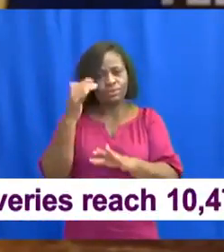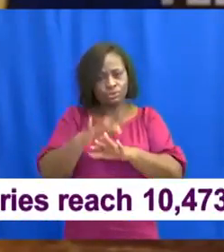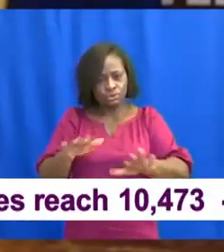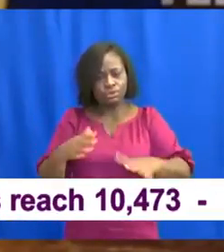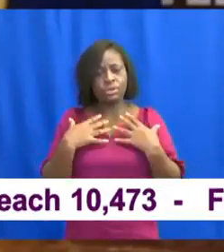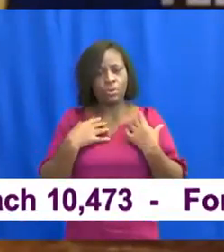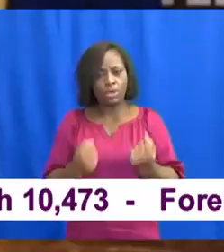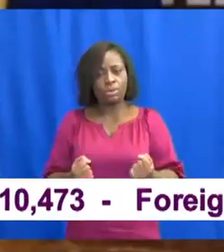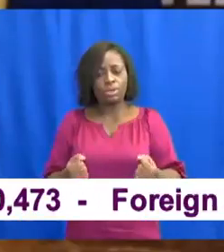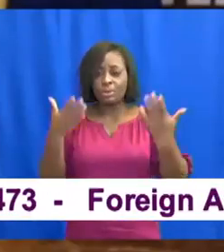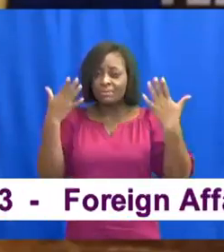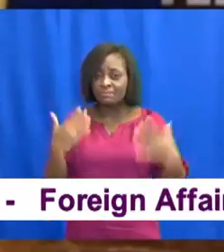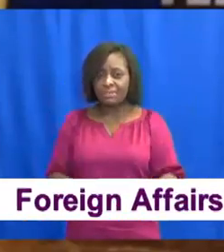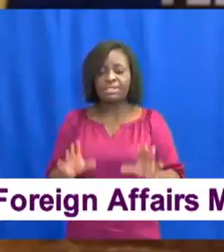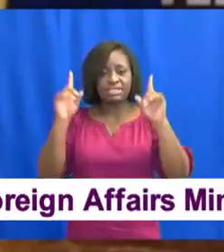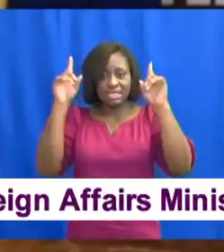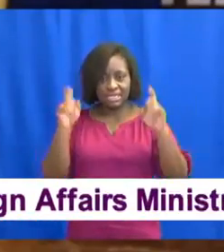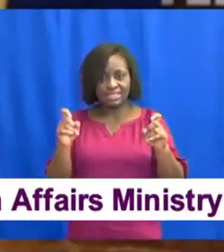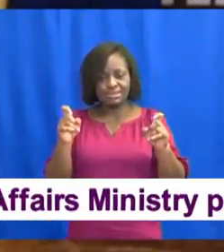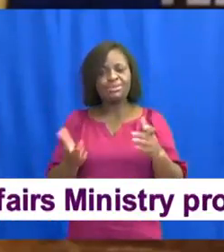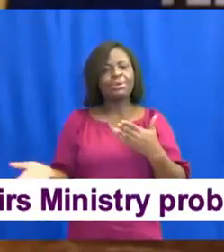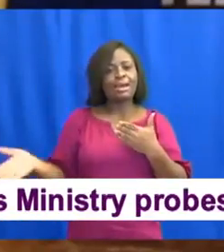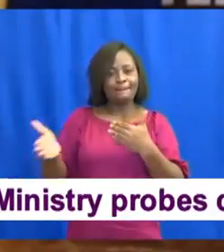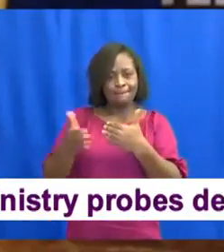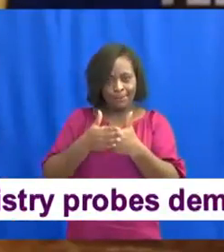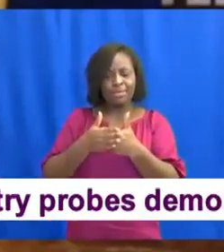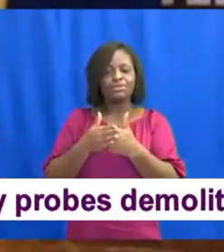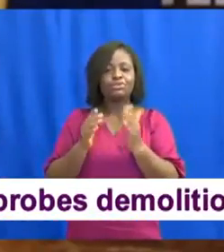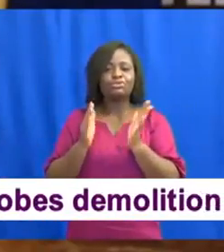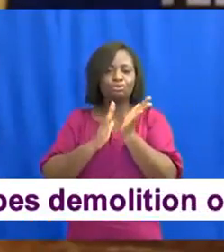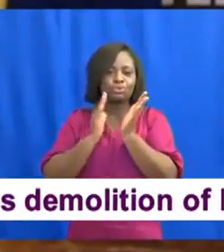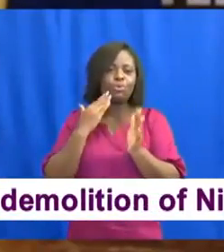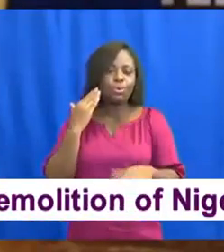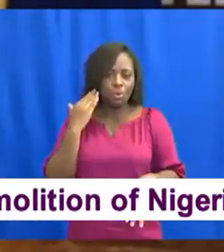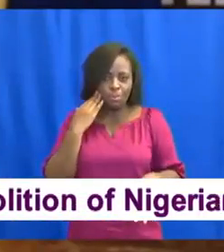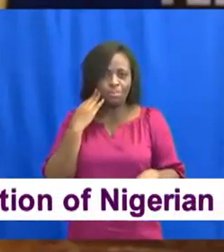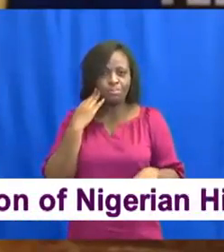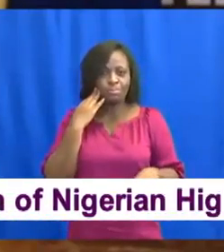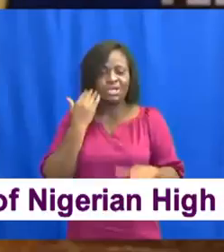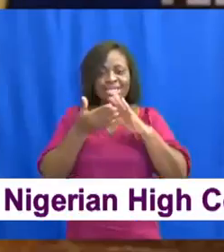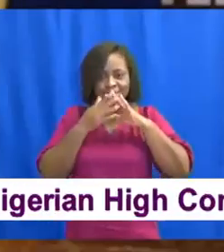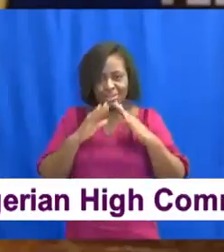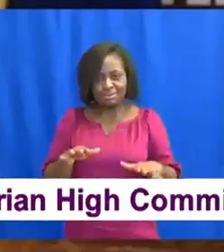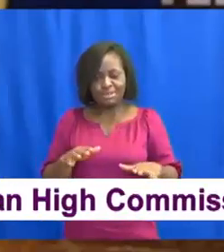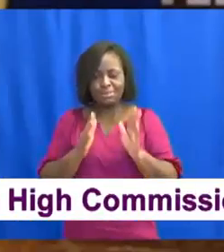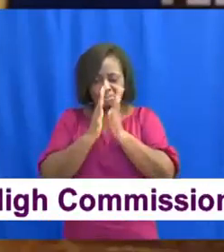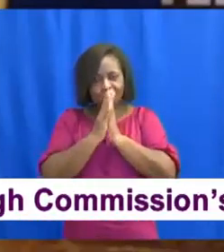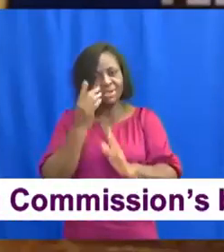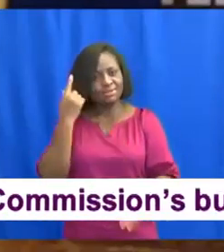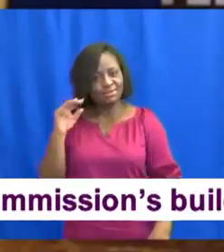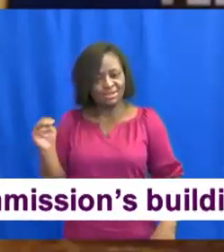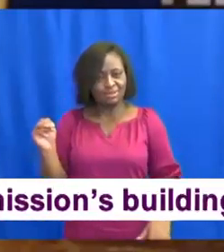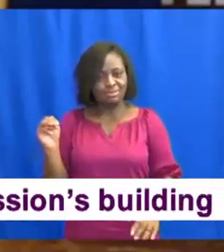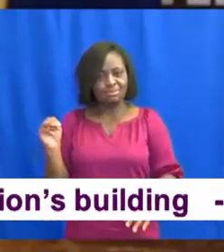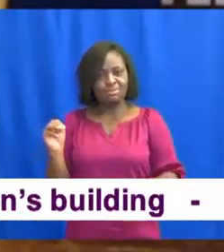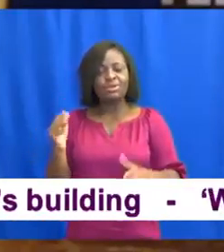koni ka me gba me exam na ma kusa me ke basia ojogba mi sole ha ne mi